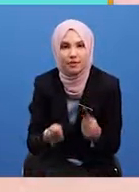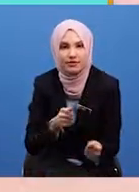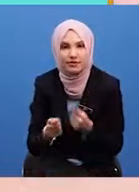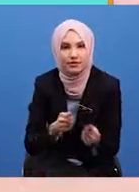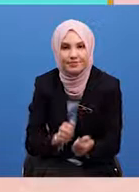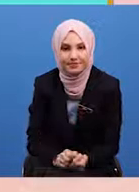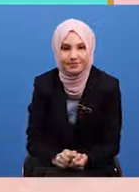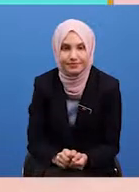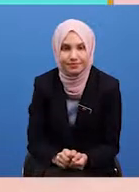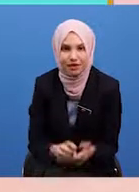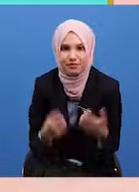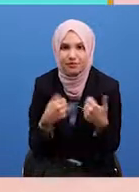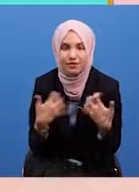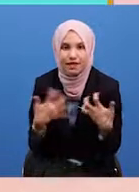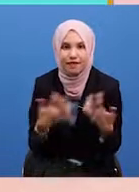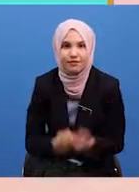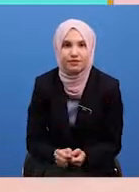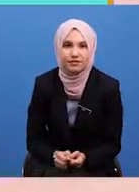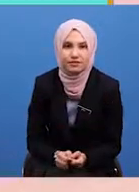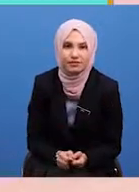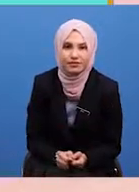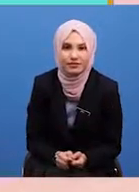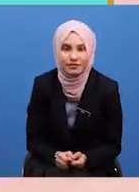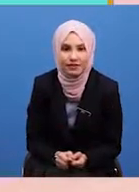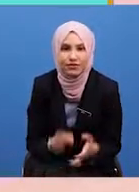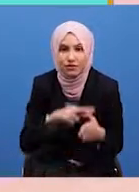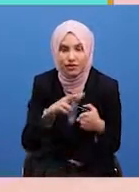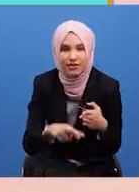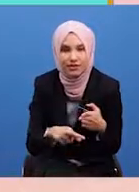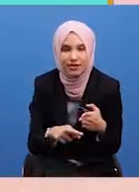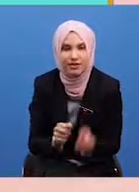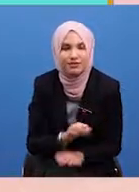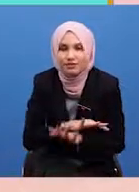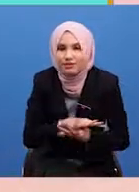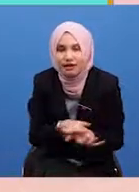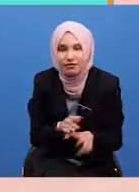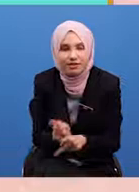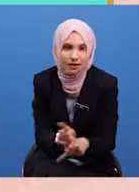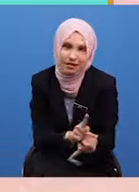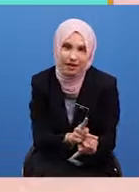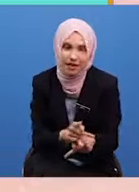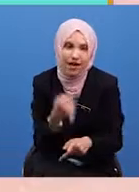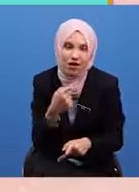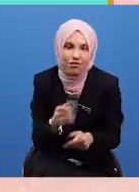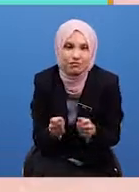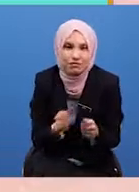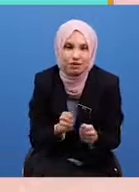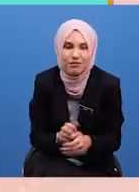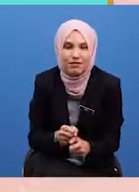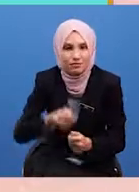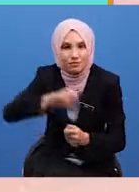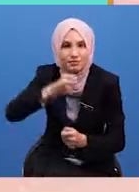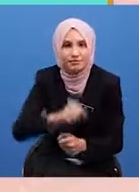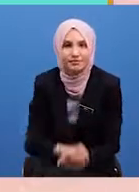Lin is nervous and wants to get over with the result, and she does not care who wins the competition